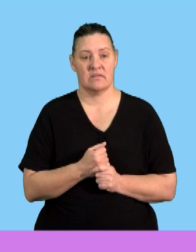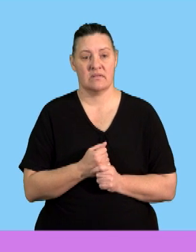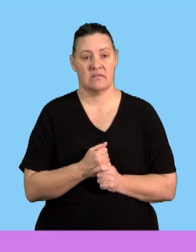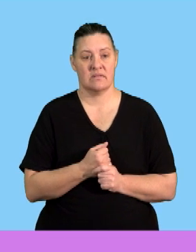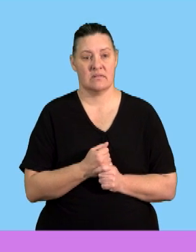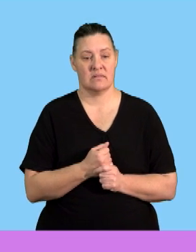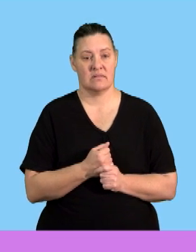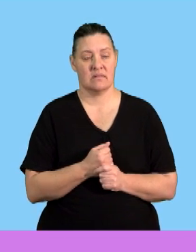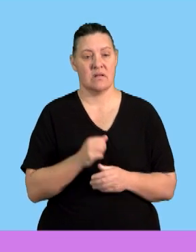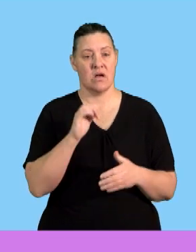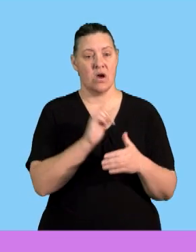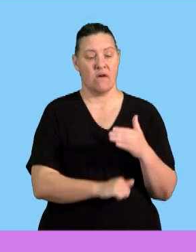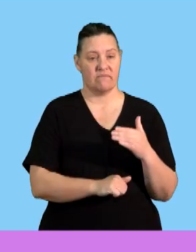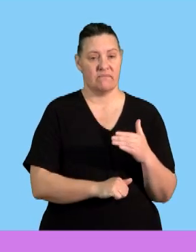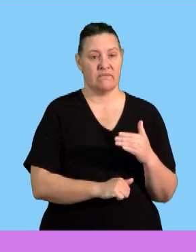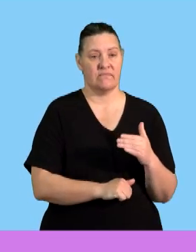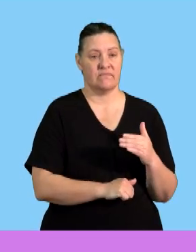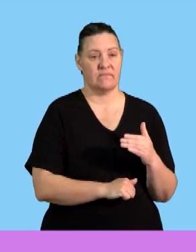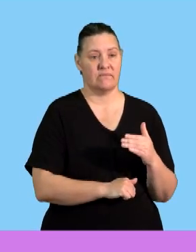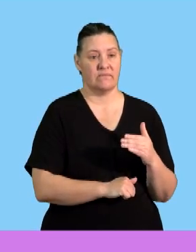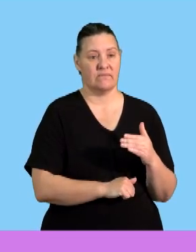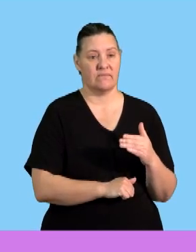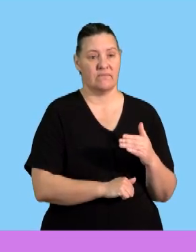and I deduct my initial